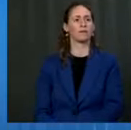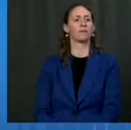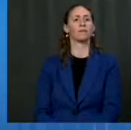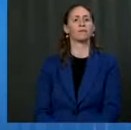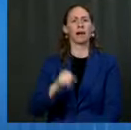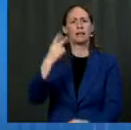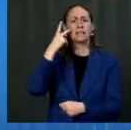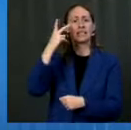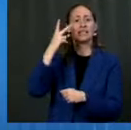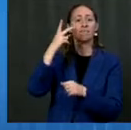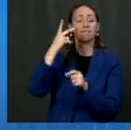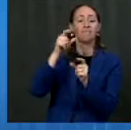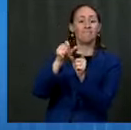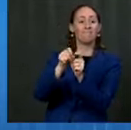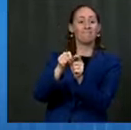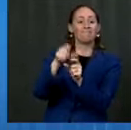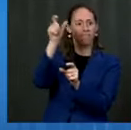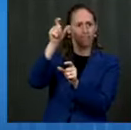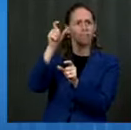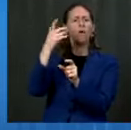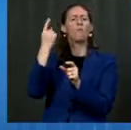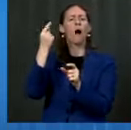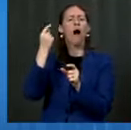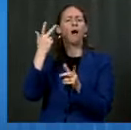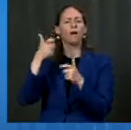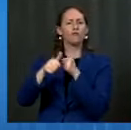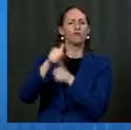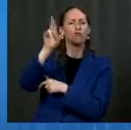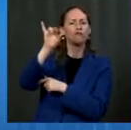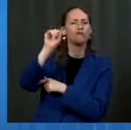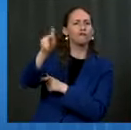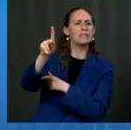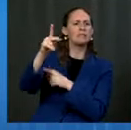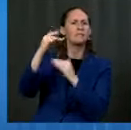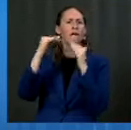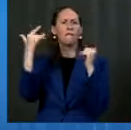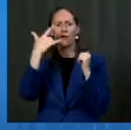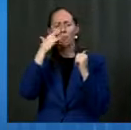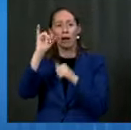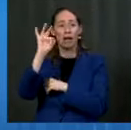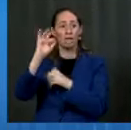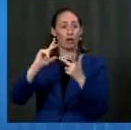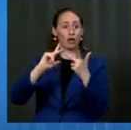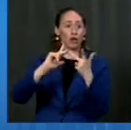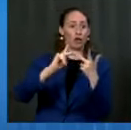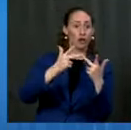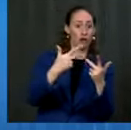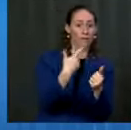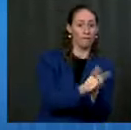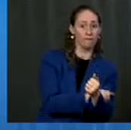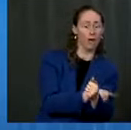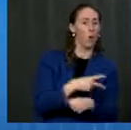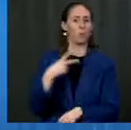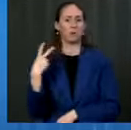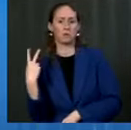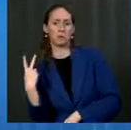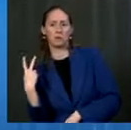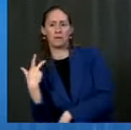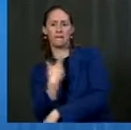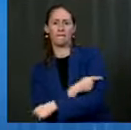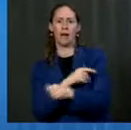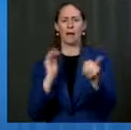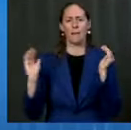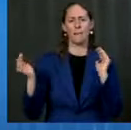reduction in risk of 3 doses compared to 2 doses. So the numbers 1, 3, 5,